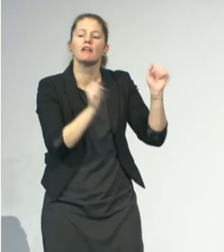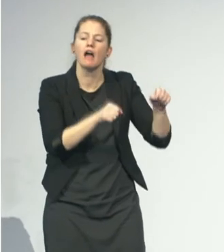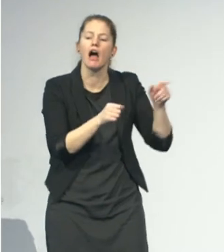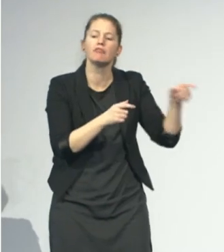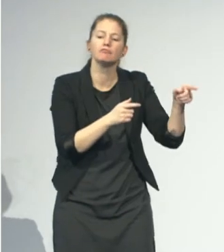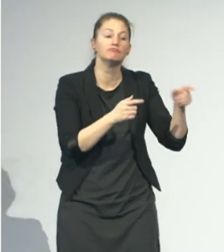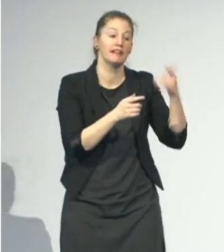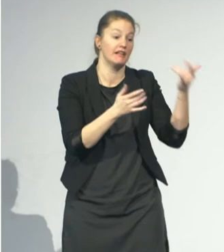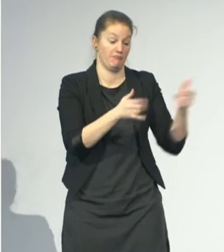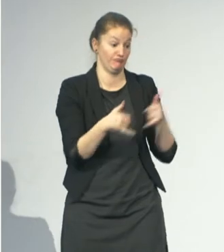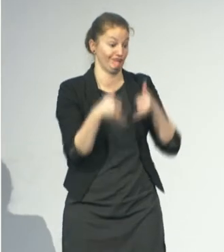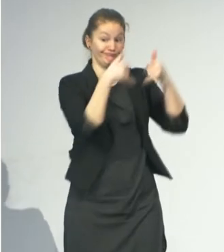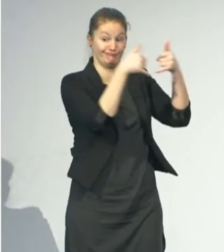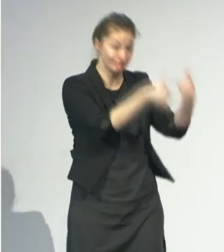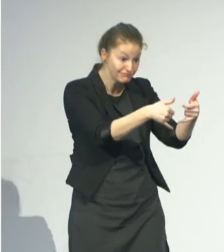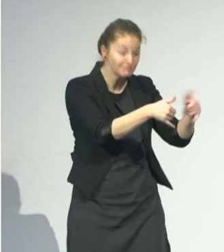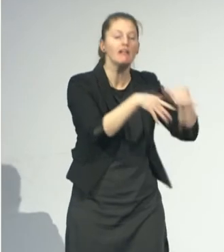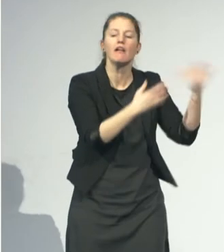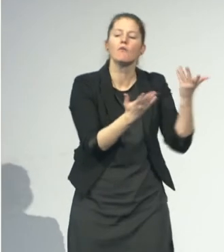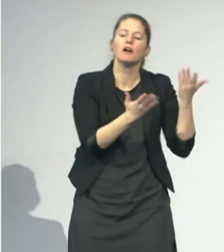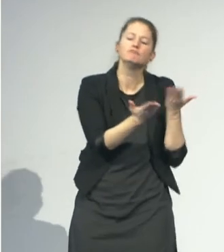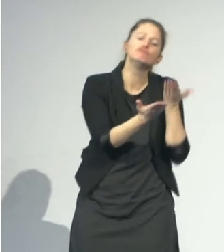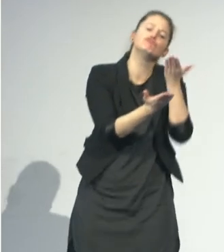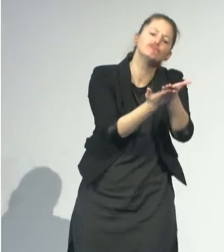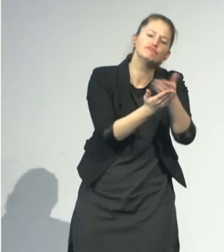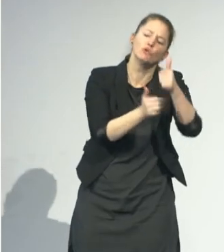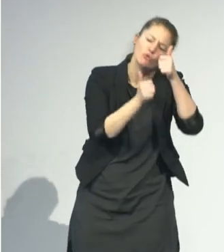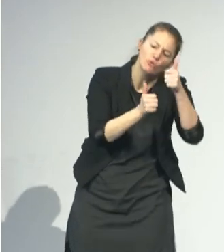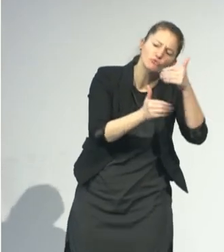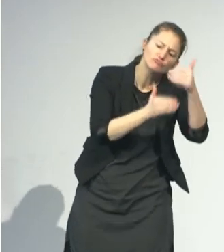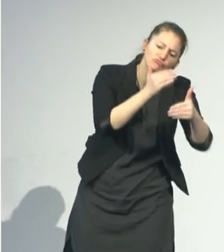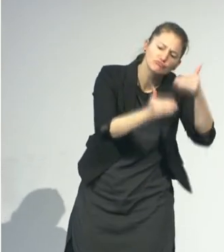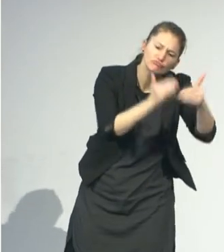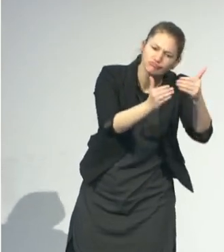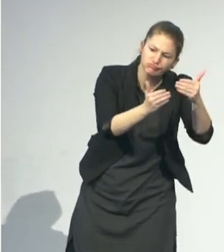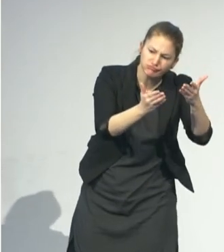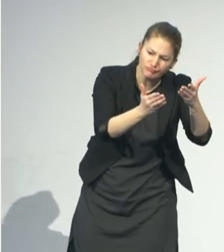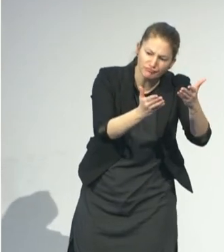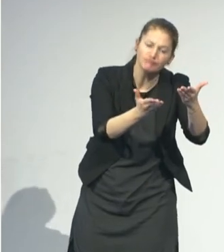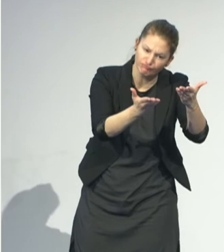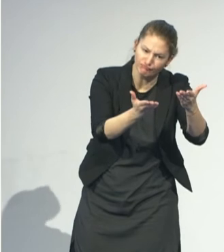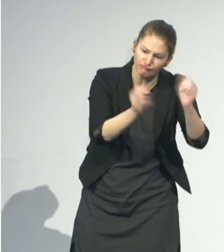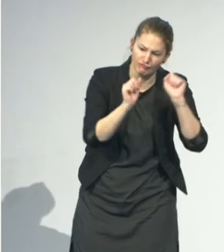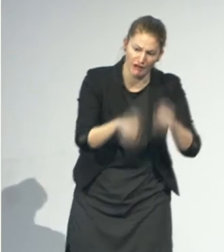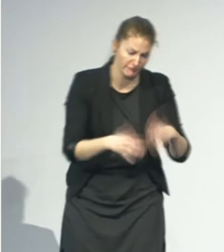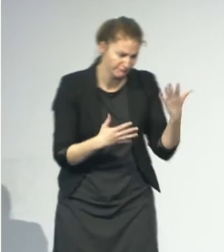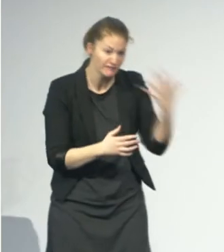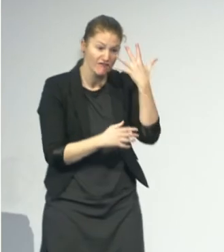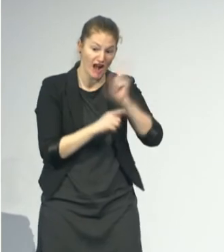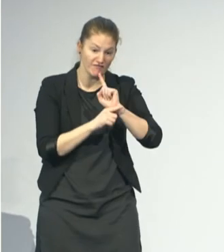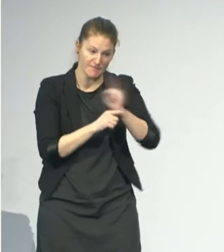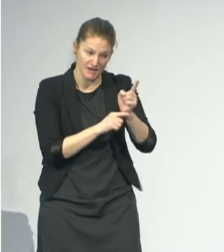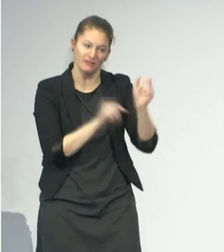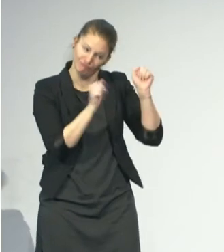I've been waiting for this one. Yes, I know, and I'm going to give you 5 minutes. Okay, well, thank you. Five minutes for everybody. I think for